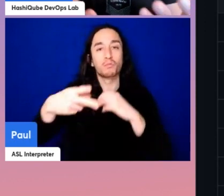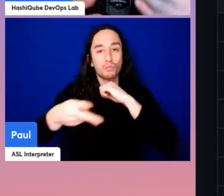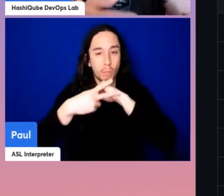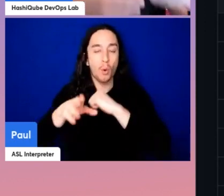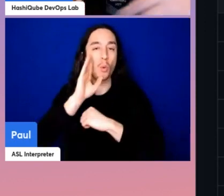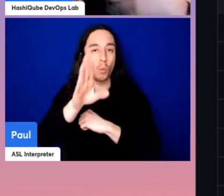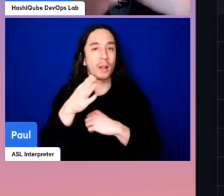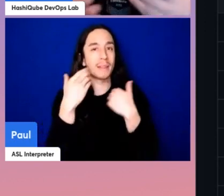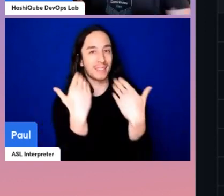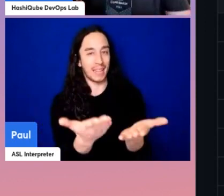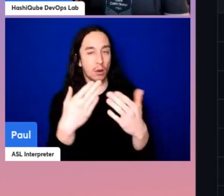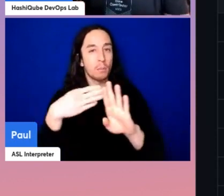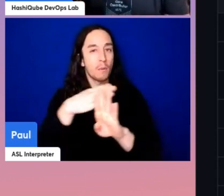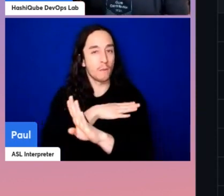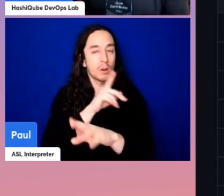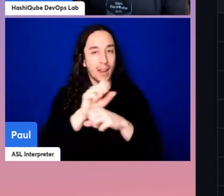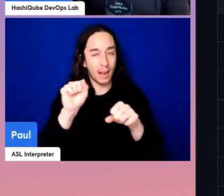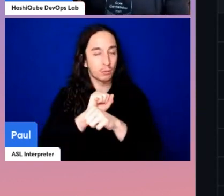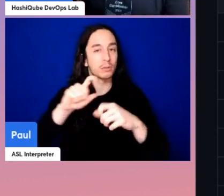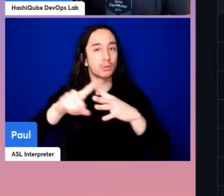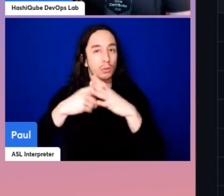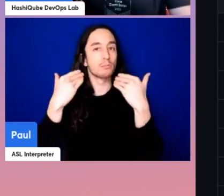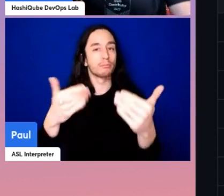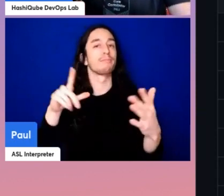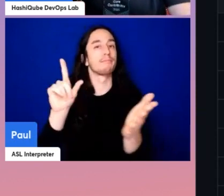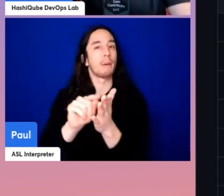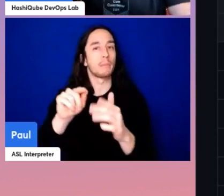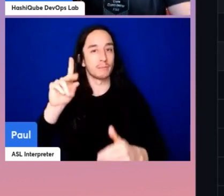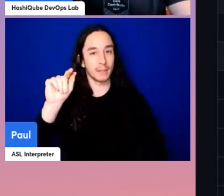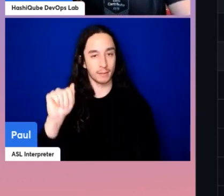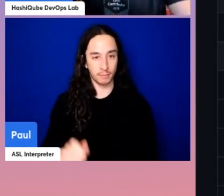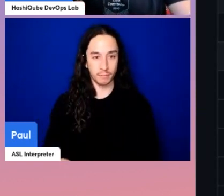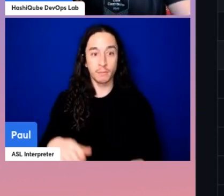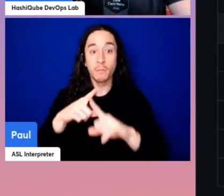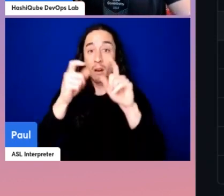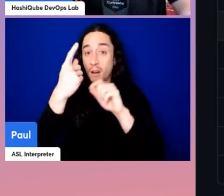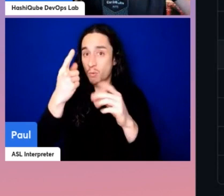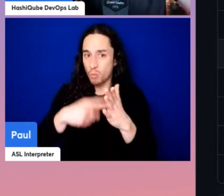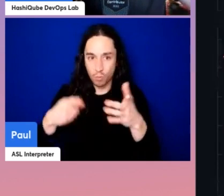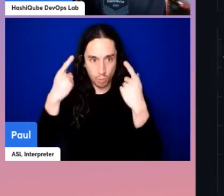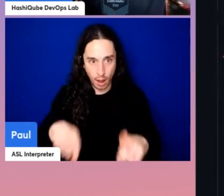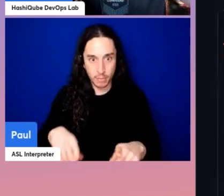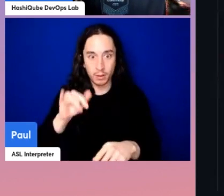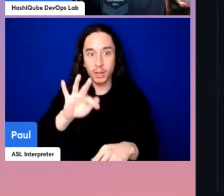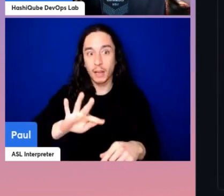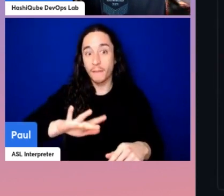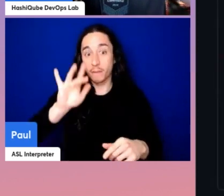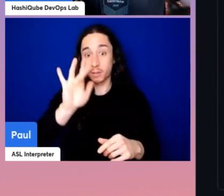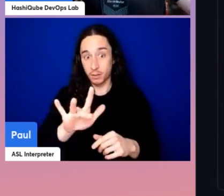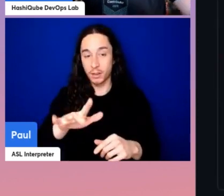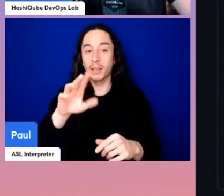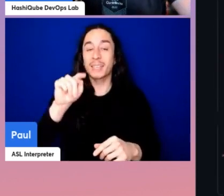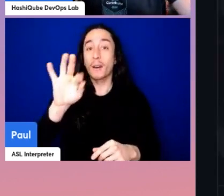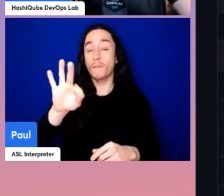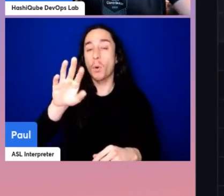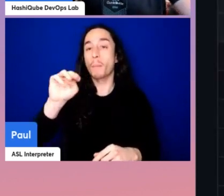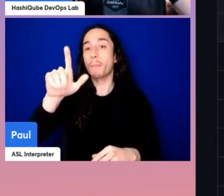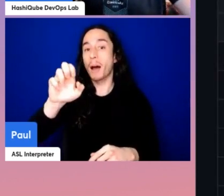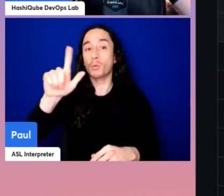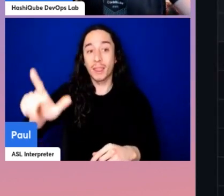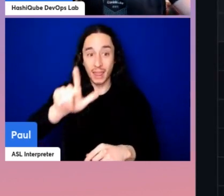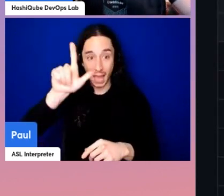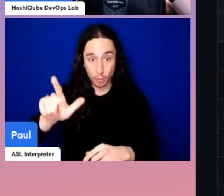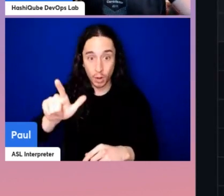should exist before you start publishing this thing. What then happens is when you build it, your Terraform modules library will check this